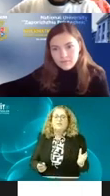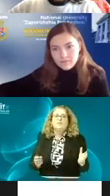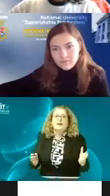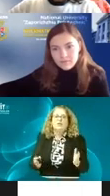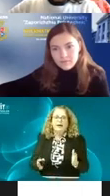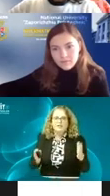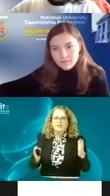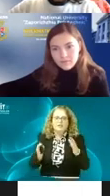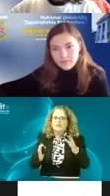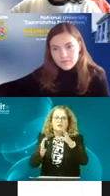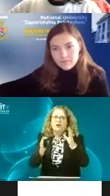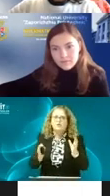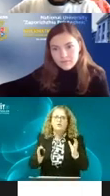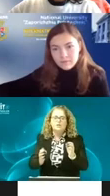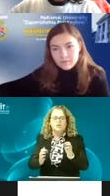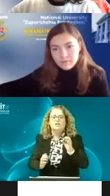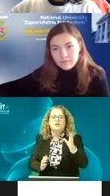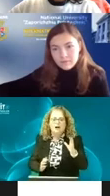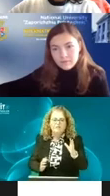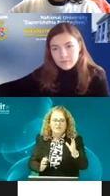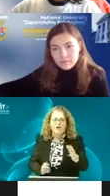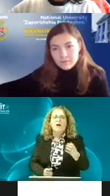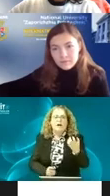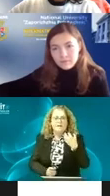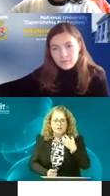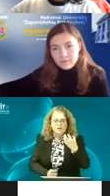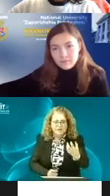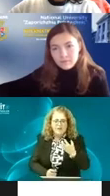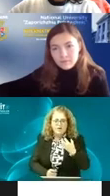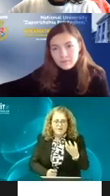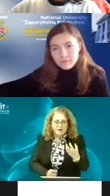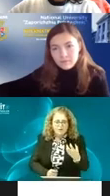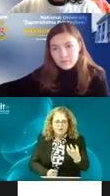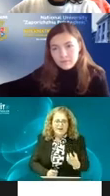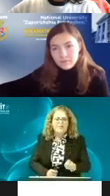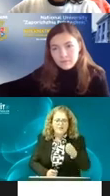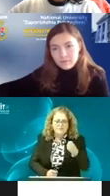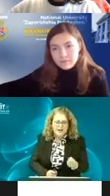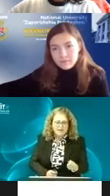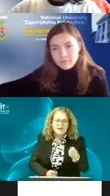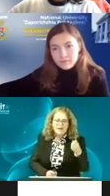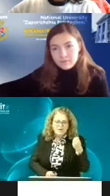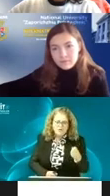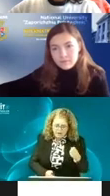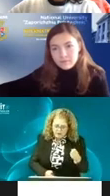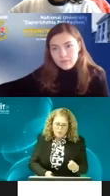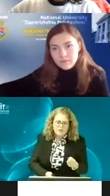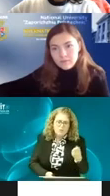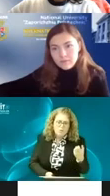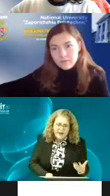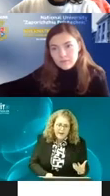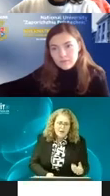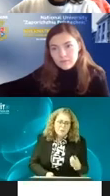see it and you say, okay, it's just a cartoon. It's just a little avatar. It understands and knows how to interact. And the effect is really